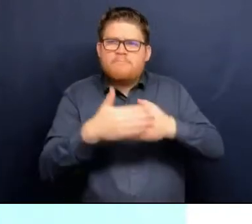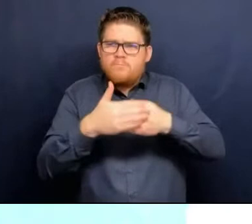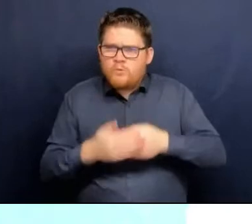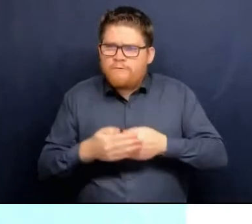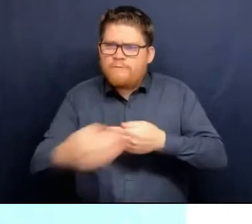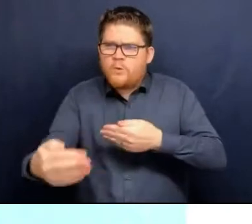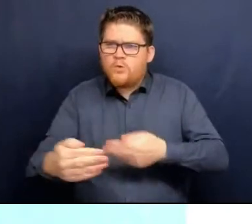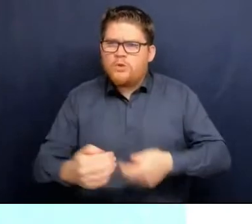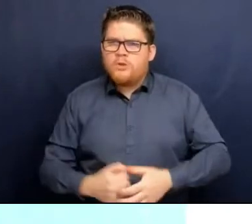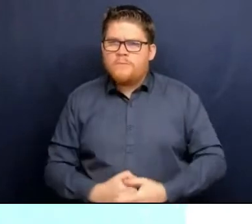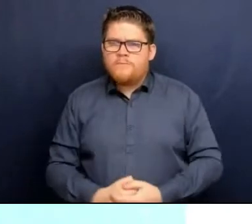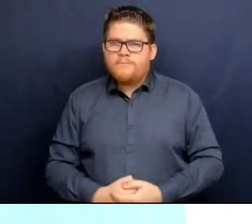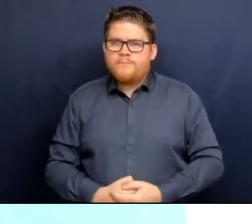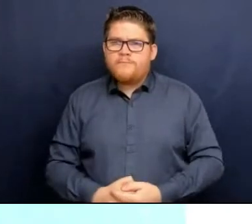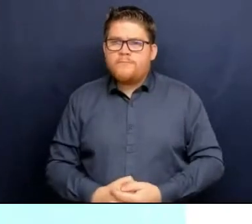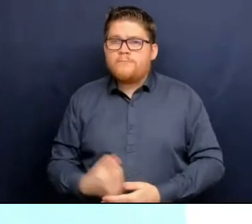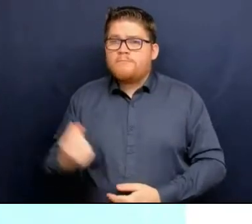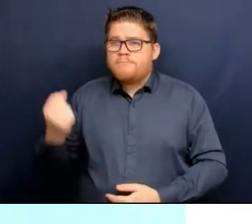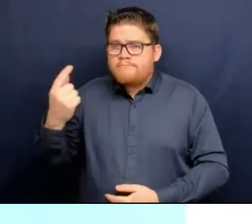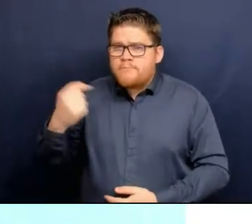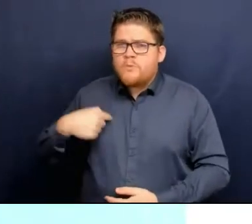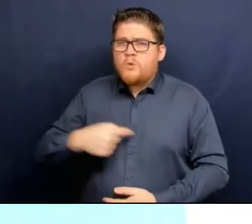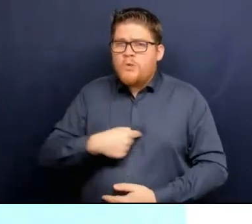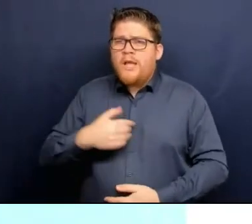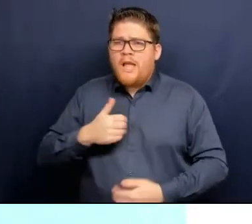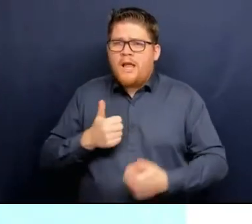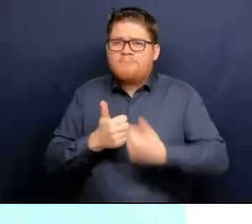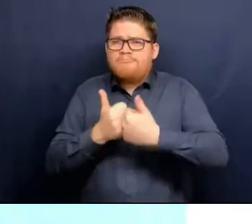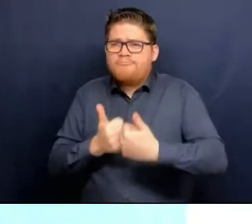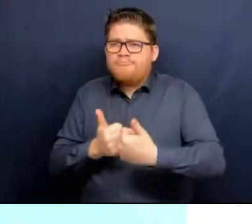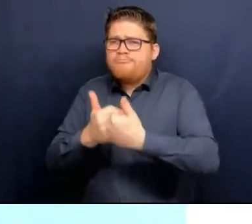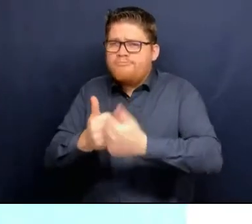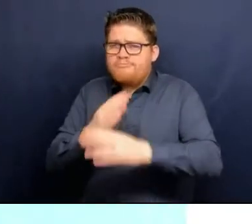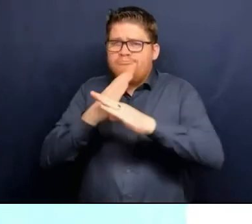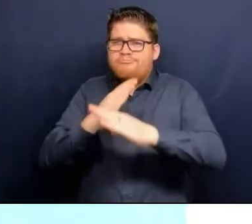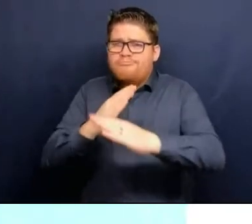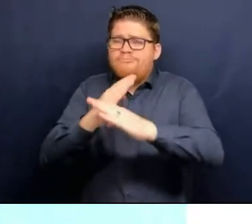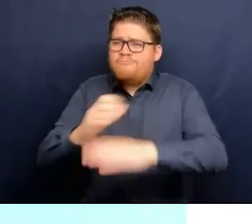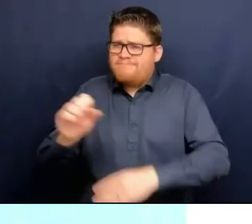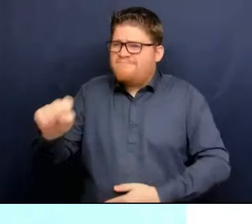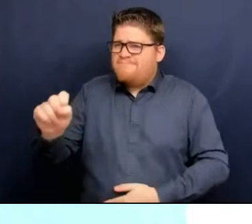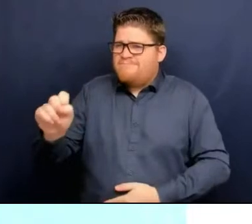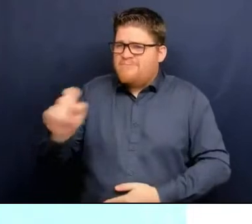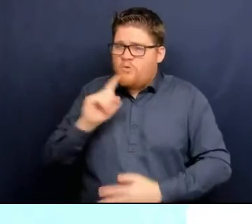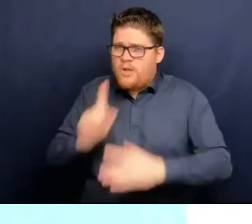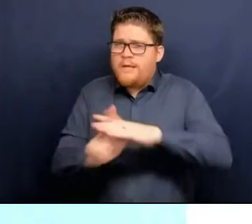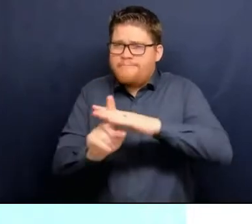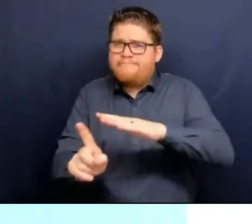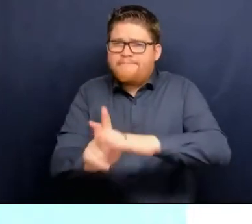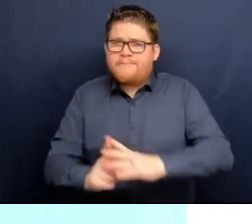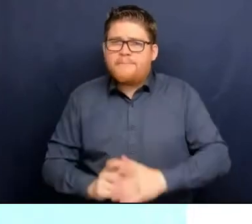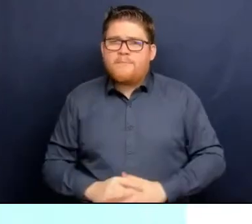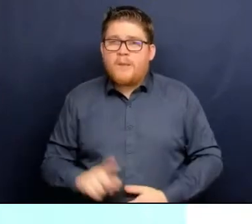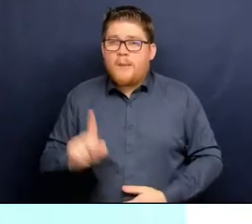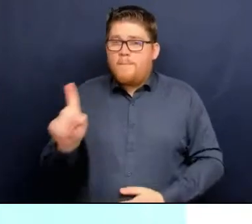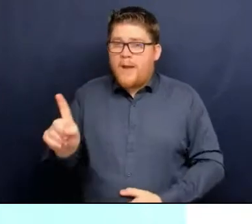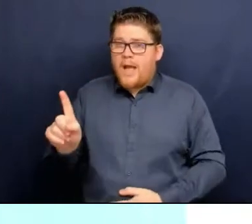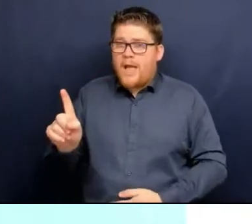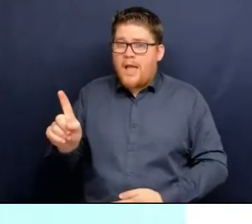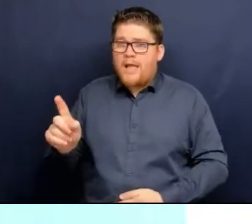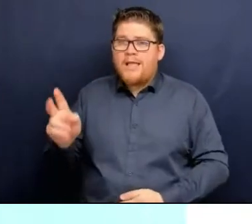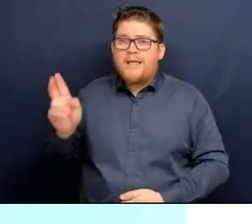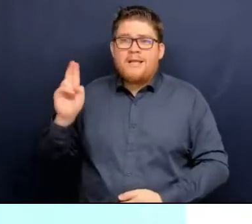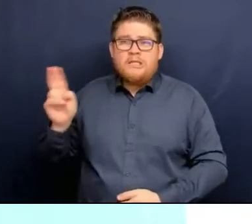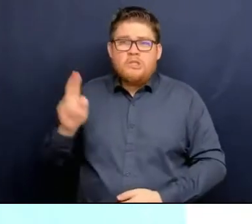lot of challenges, no question about it. It's going to be challenging, but I think together we can change the trajectory of our shared history